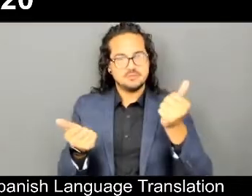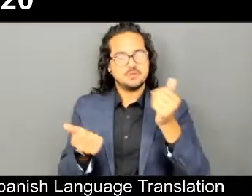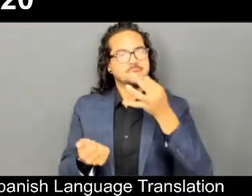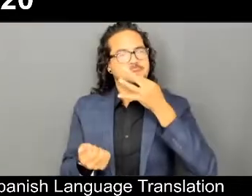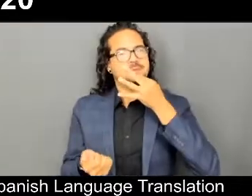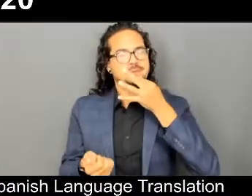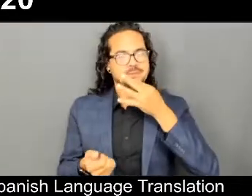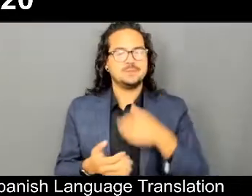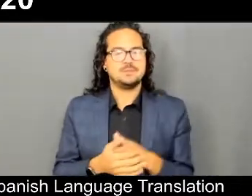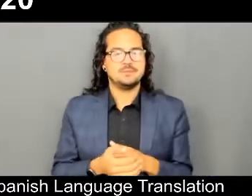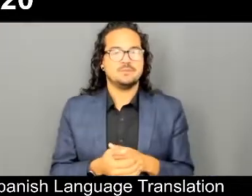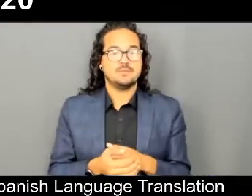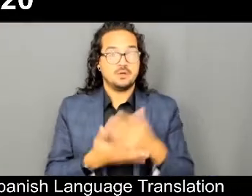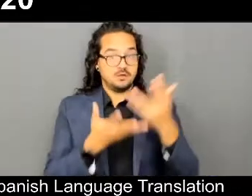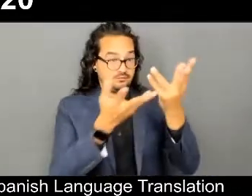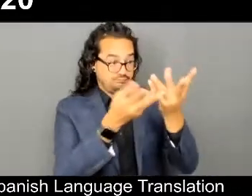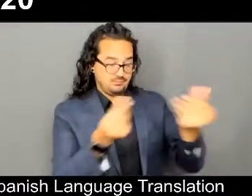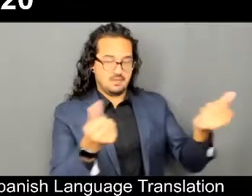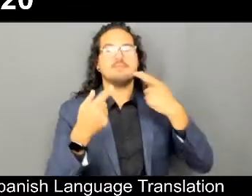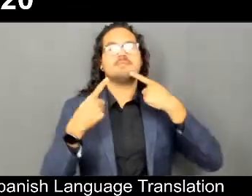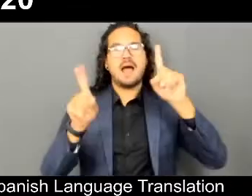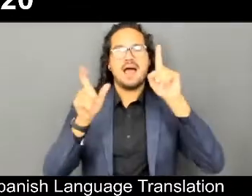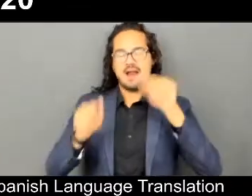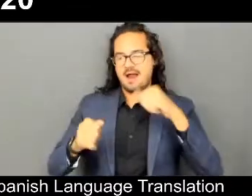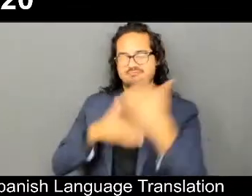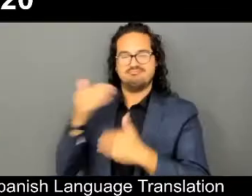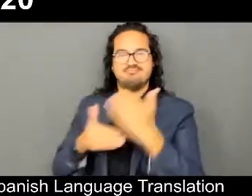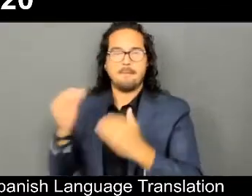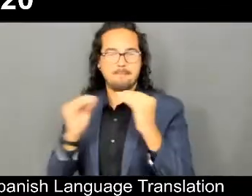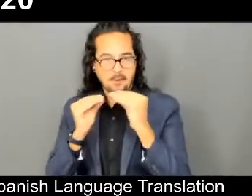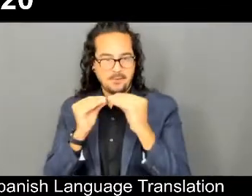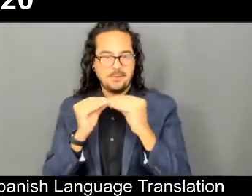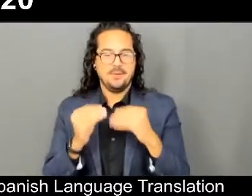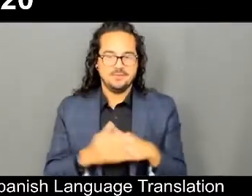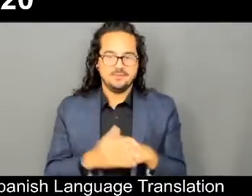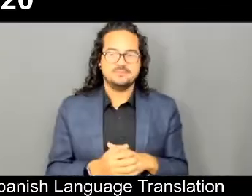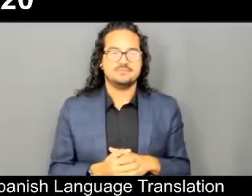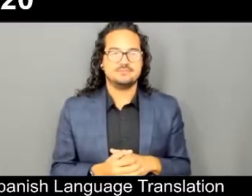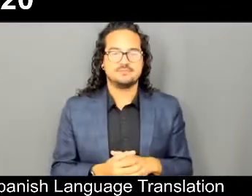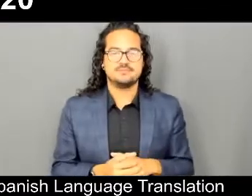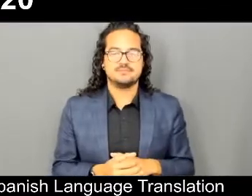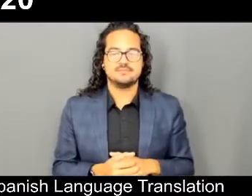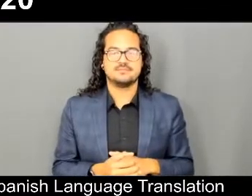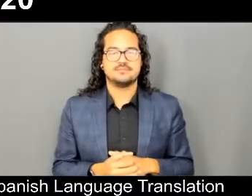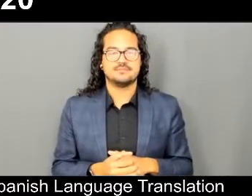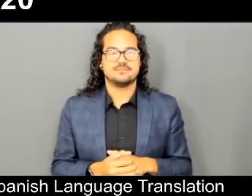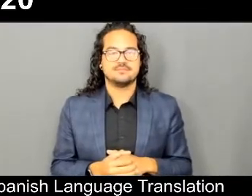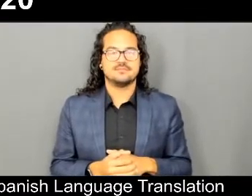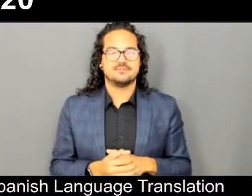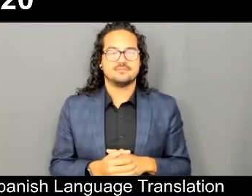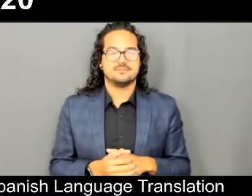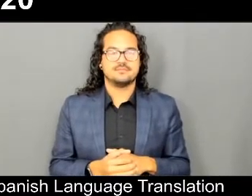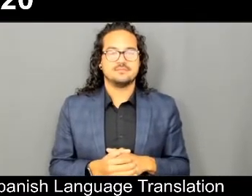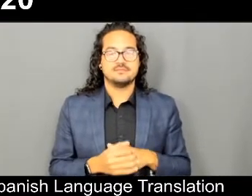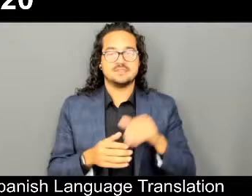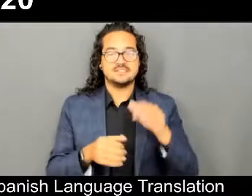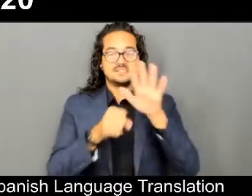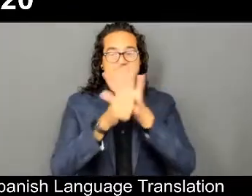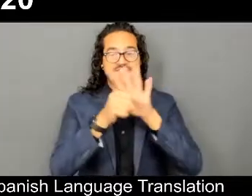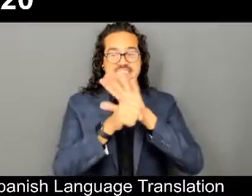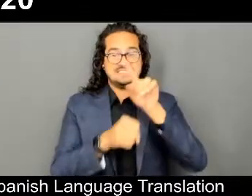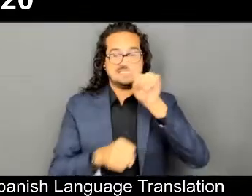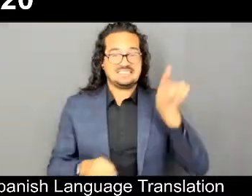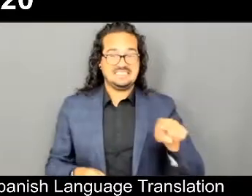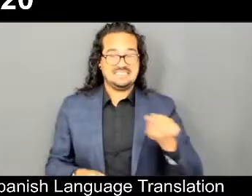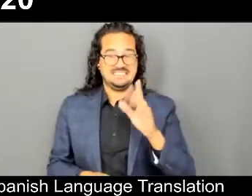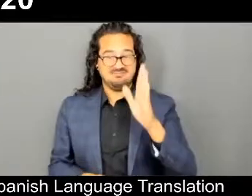fire. Quick roundabout here on the fire in our division Zulu, down here just off of the ocean, basically